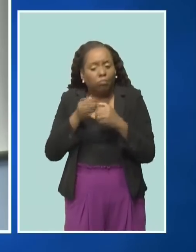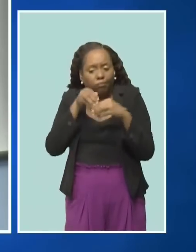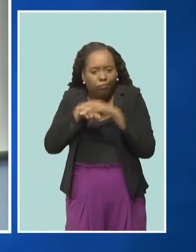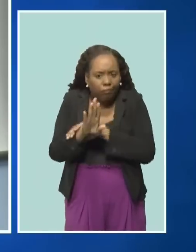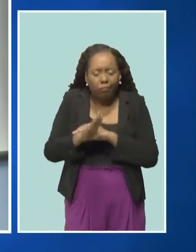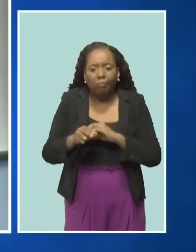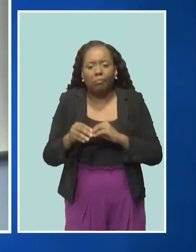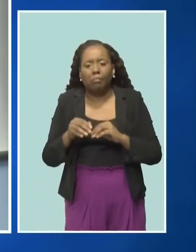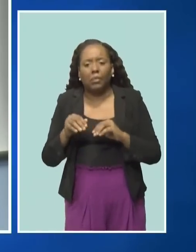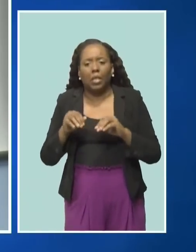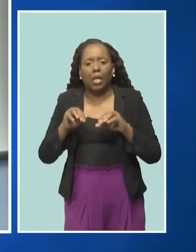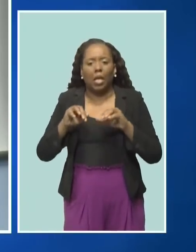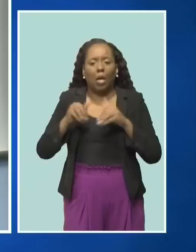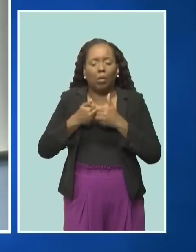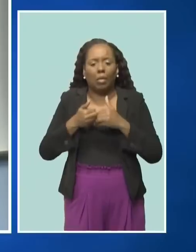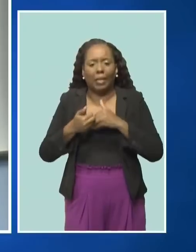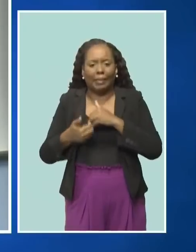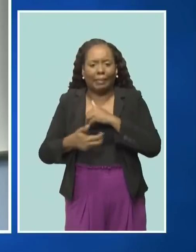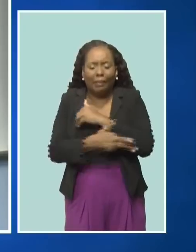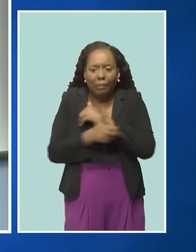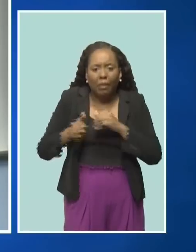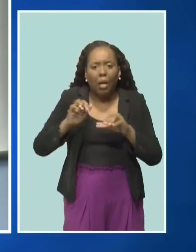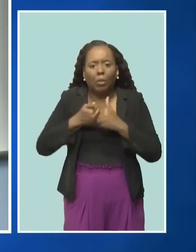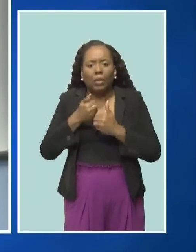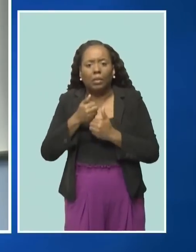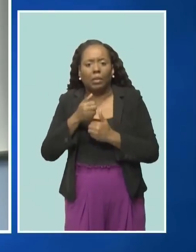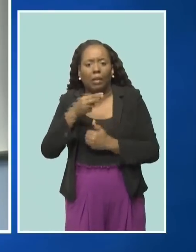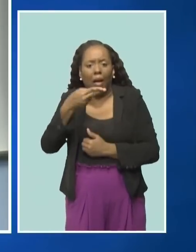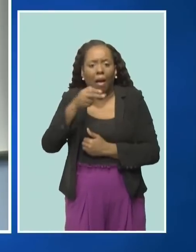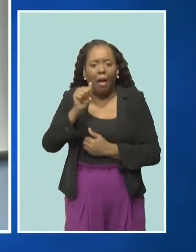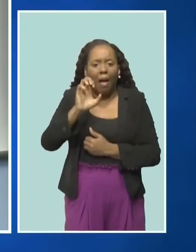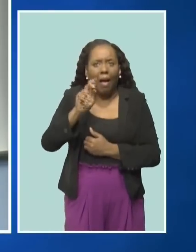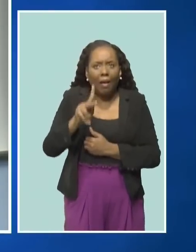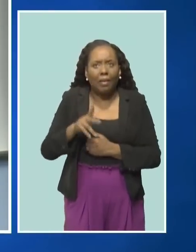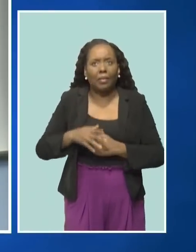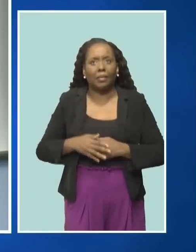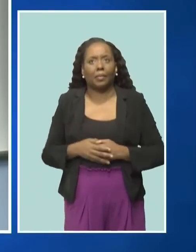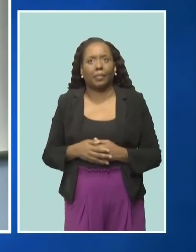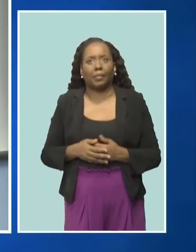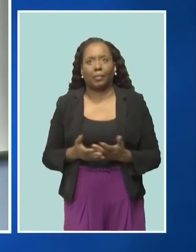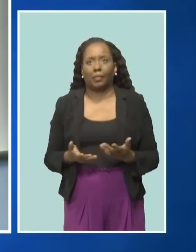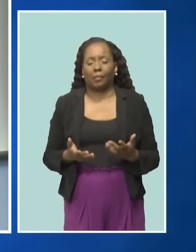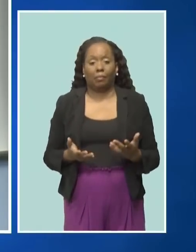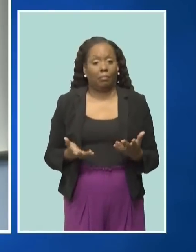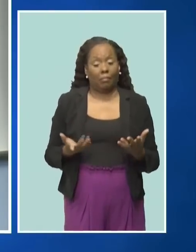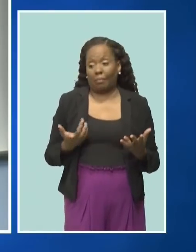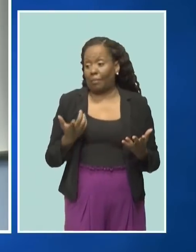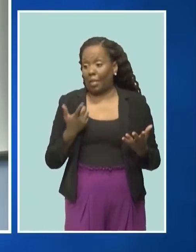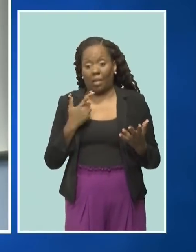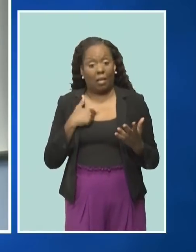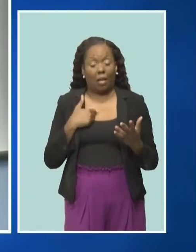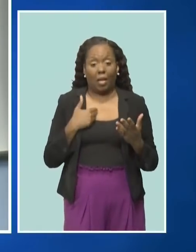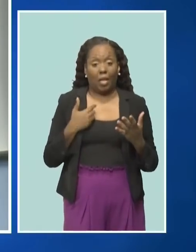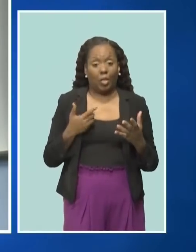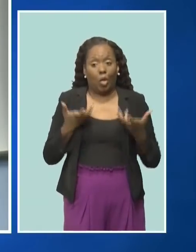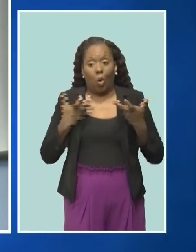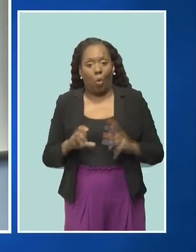getting into our systems and getting our data. I mean, I don't want to sound alarmist, but that is a